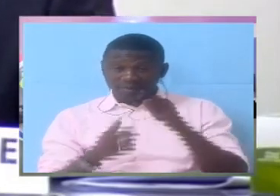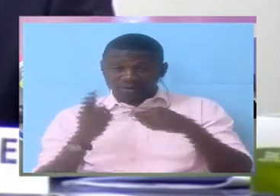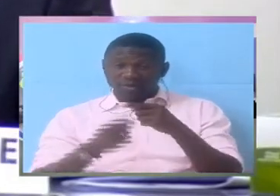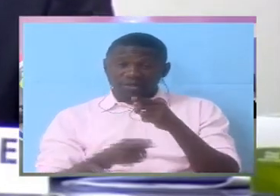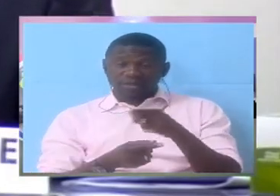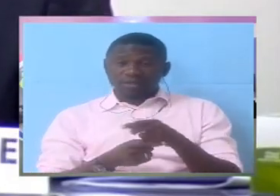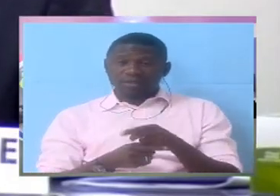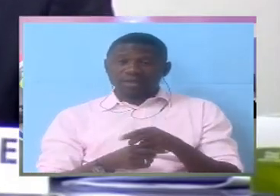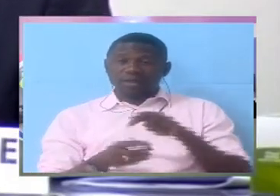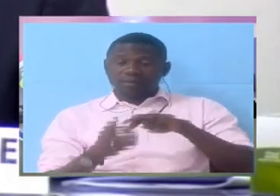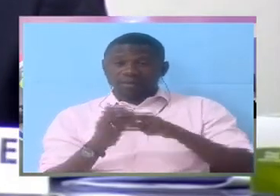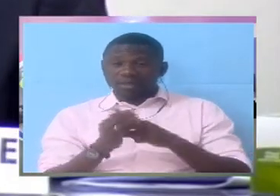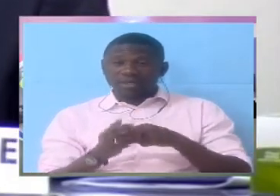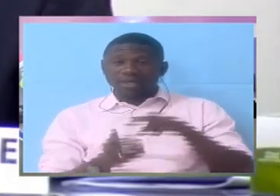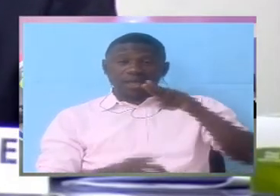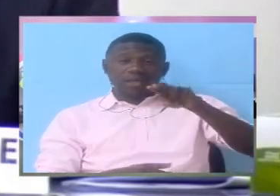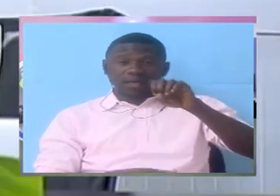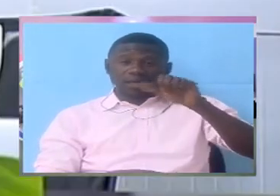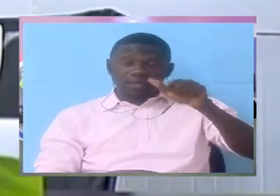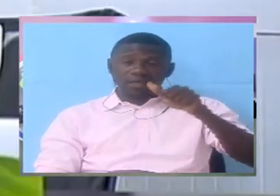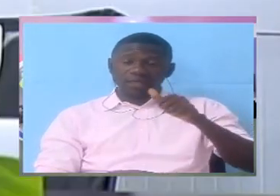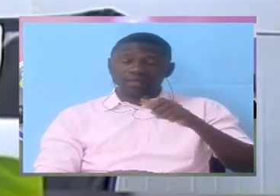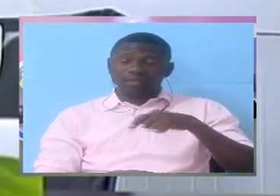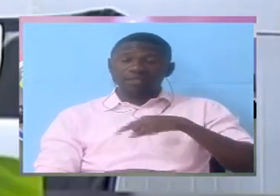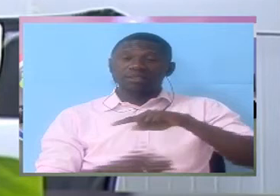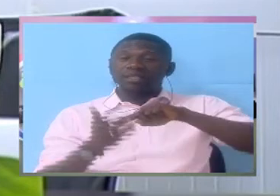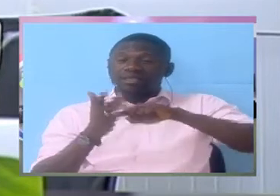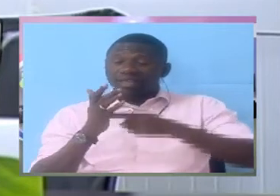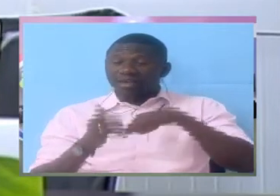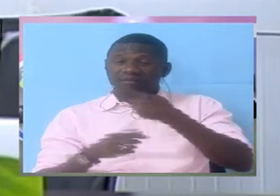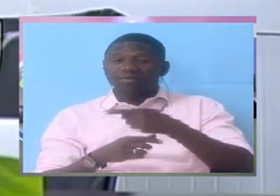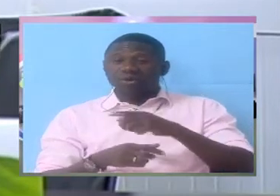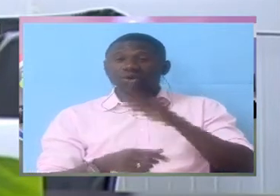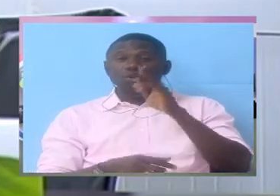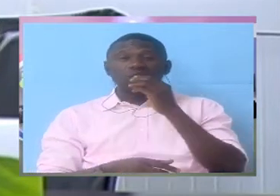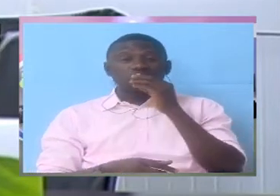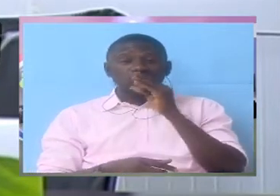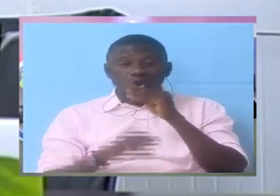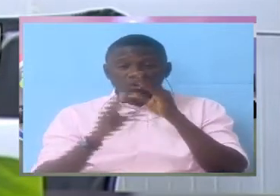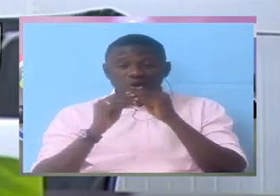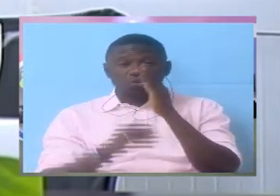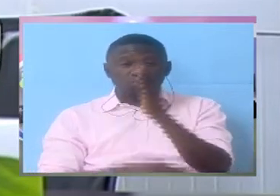NIA was the talk through center. NIA has a lot of names.